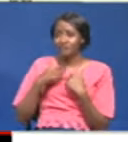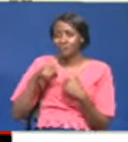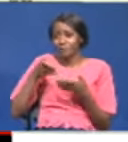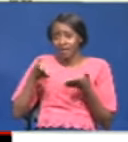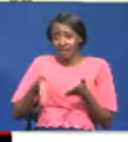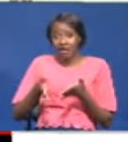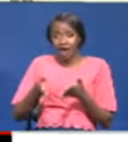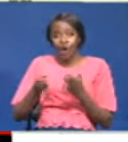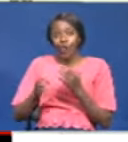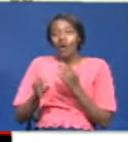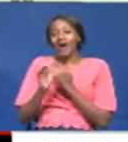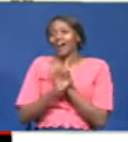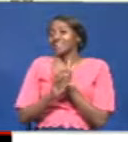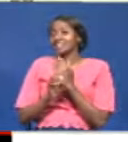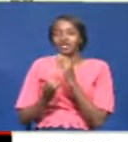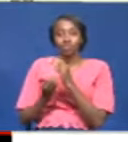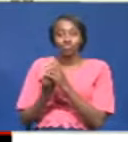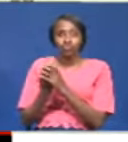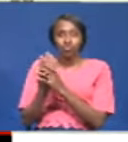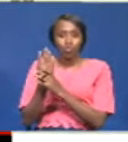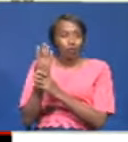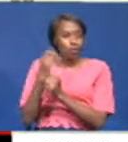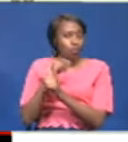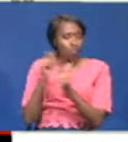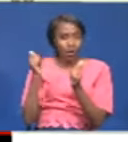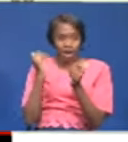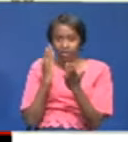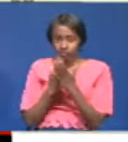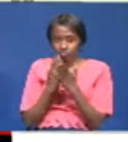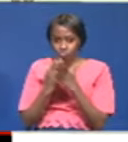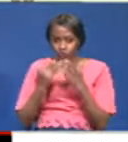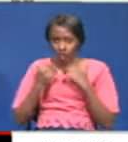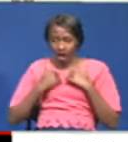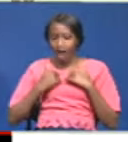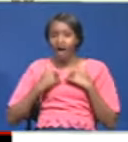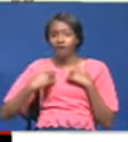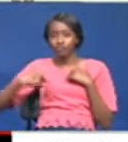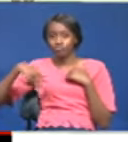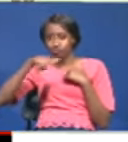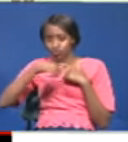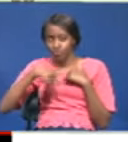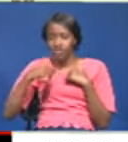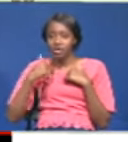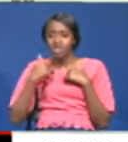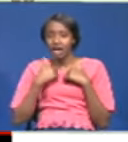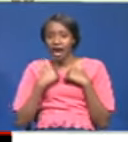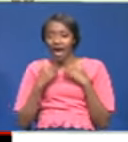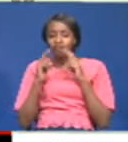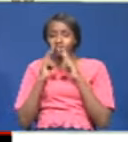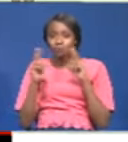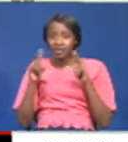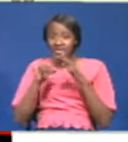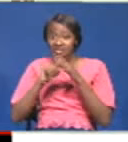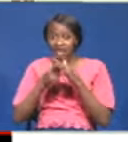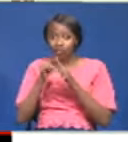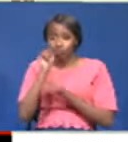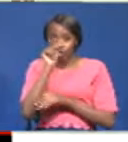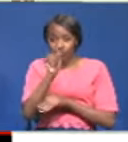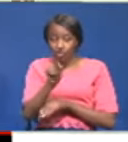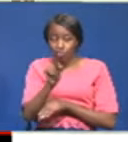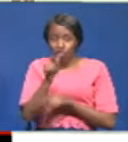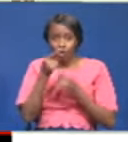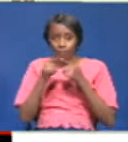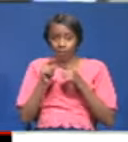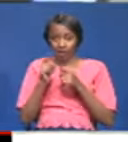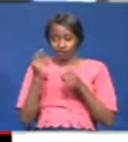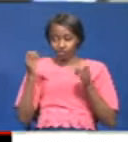I think for me, it's really exciting to see our country growing. Yeah. We all say in theory, peace starts with you, but now when you see it, on the ground,